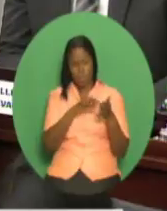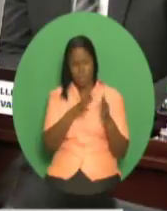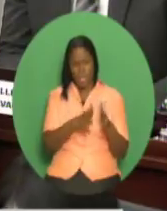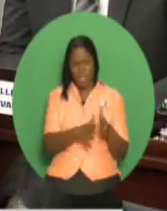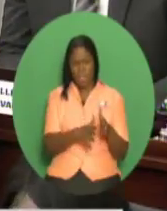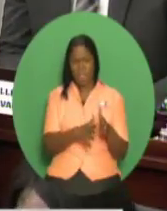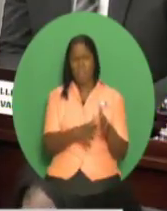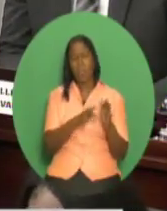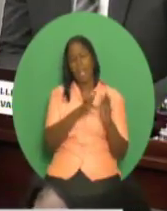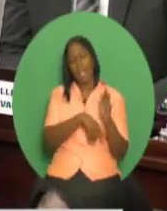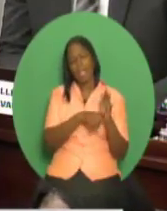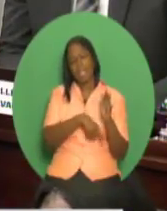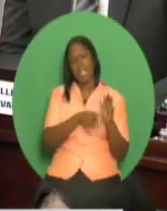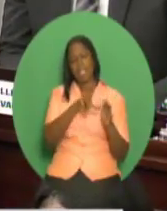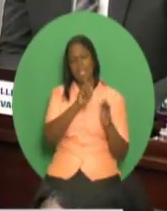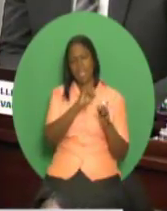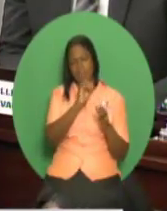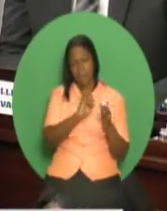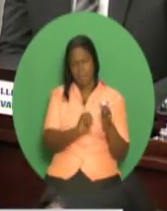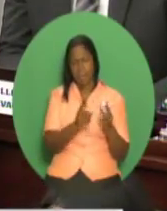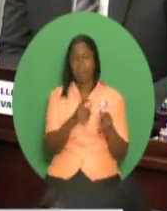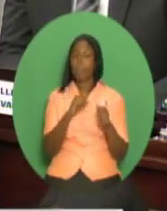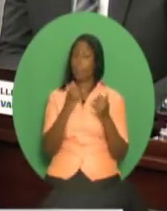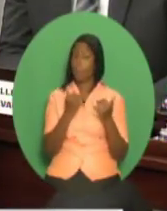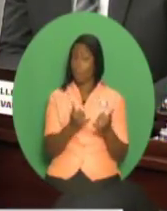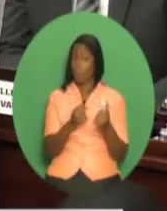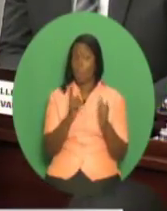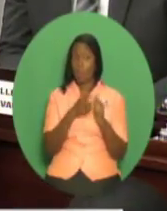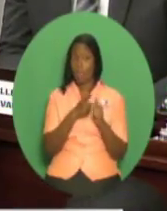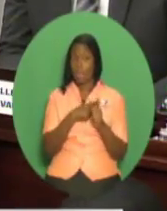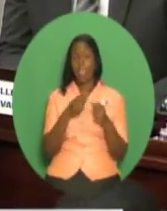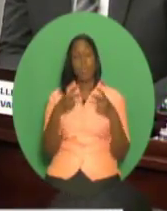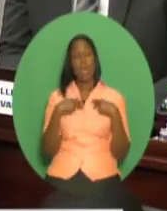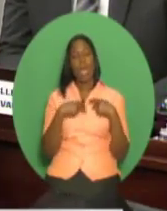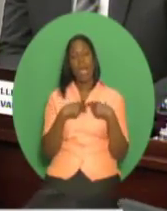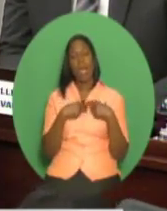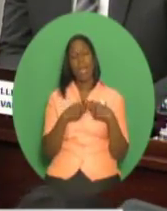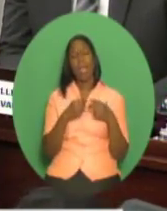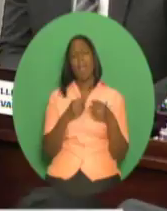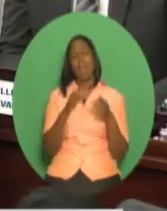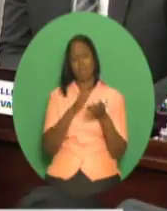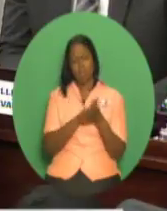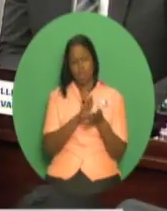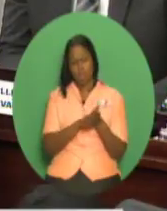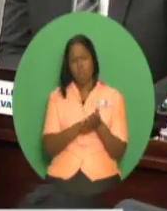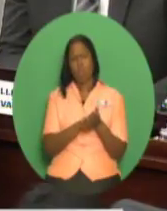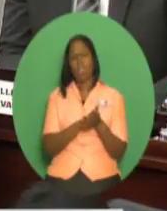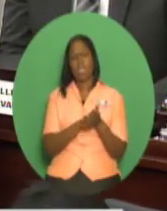admit those students so that those students will be in clusters.